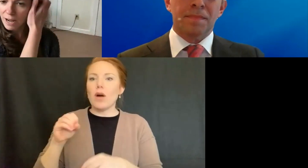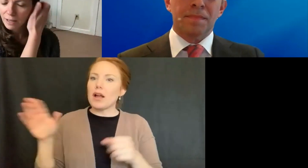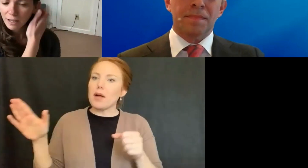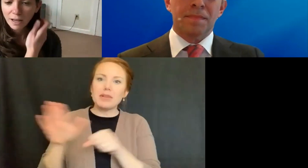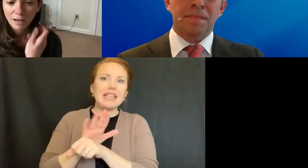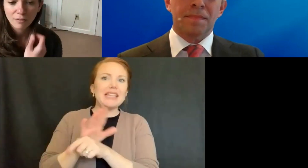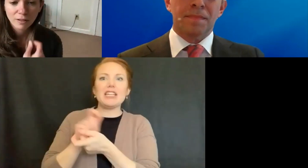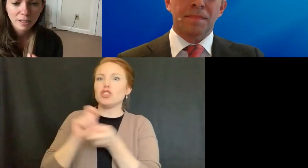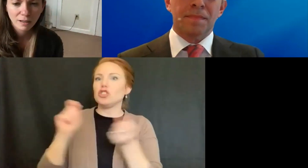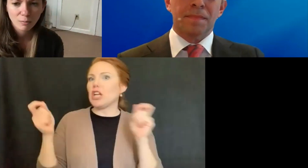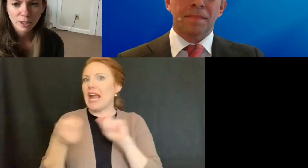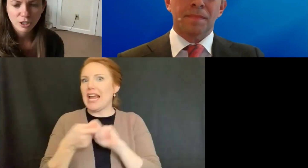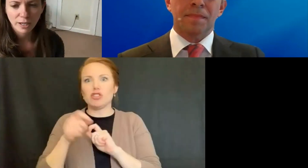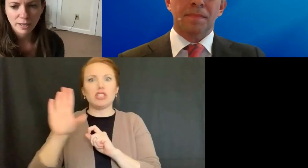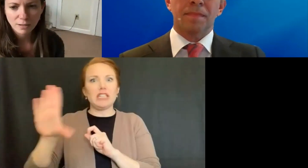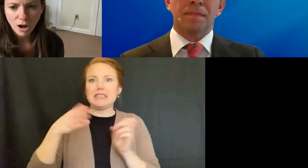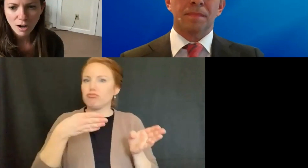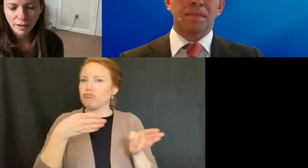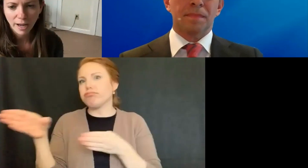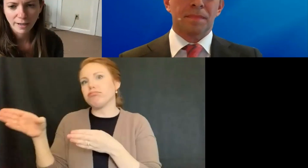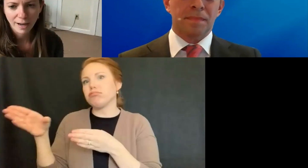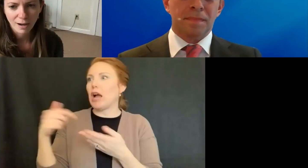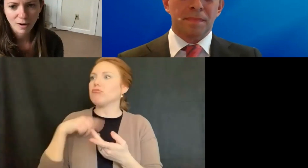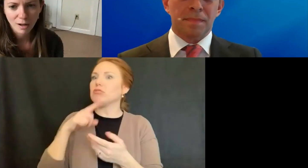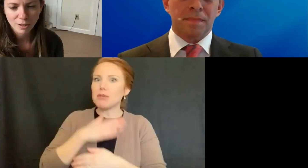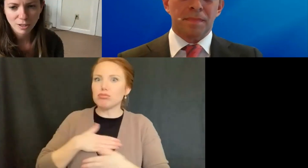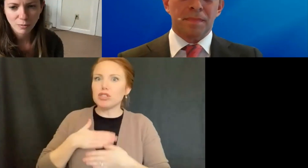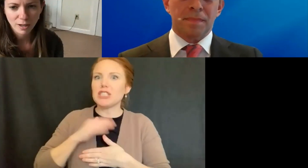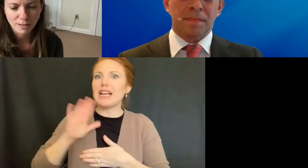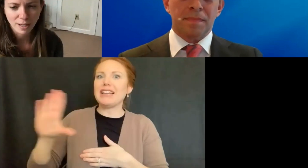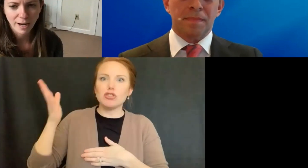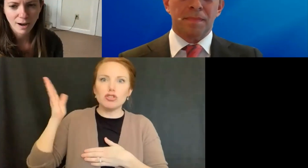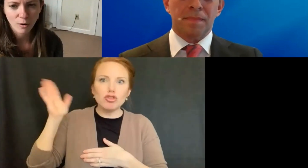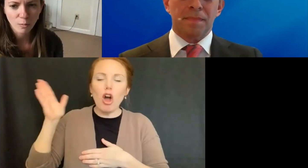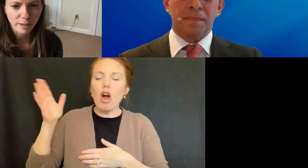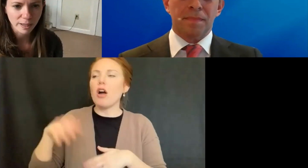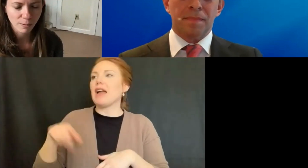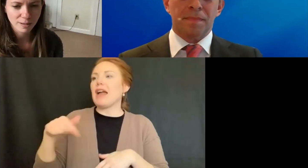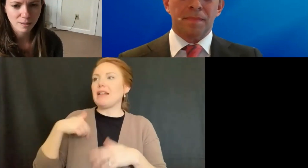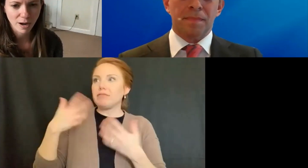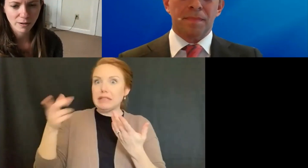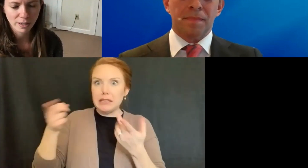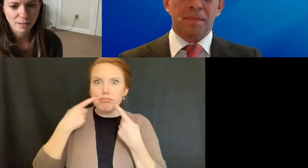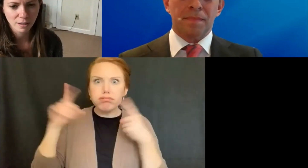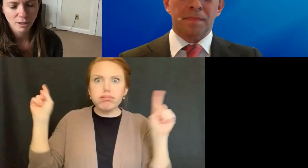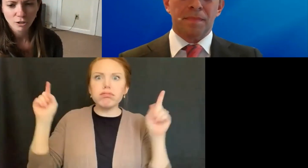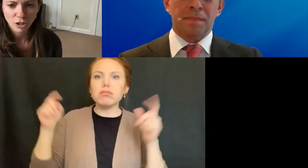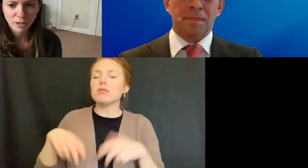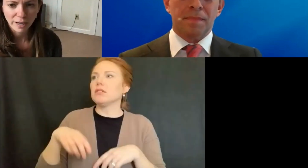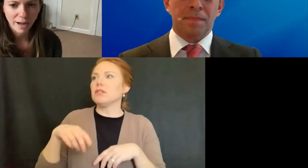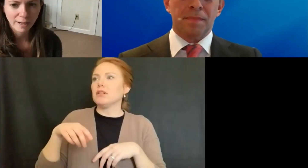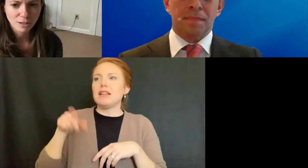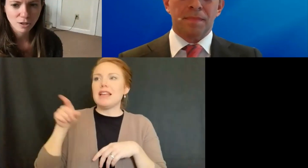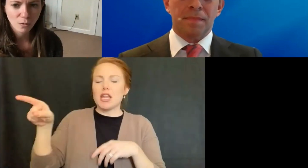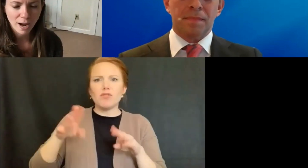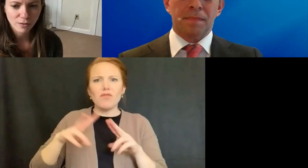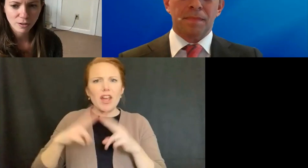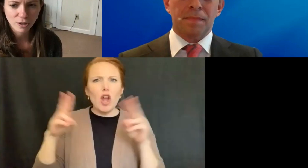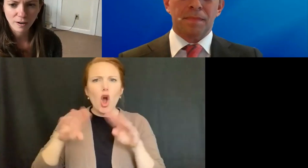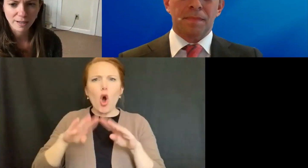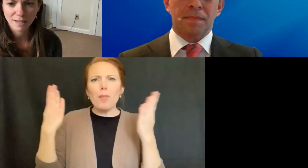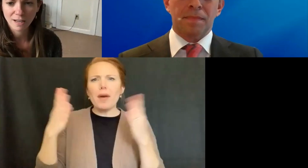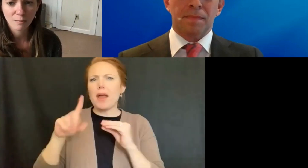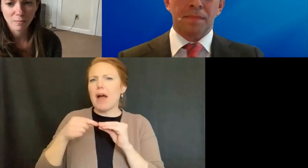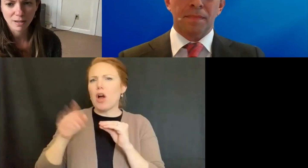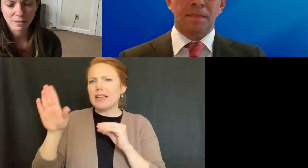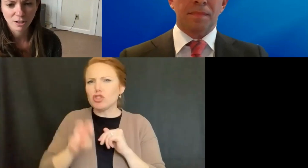his track. And I really appreciated his talk and how accomplished he was and how open he was about his journey. And so after the